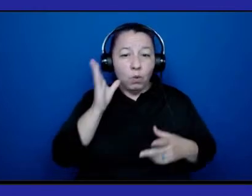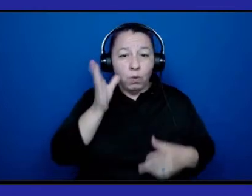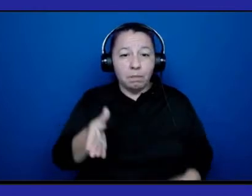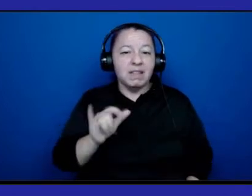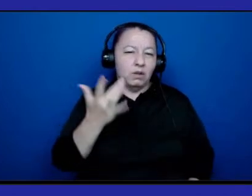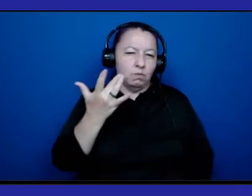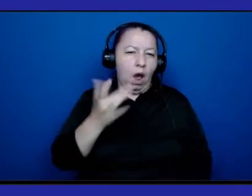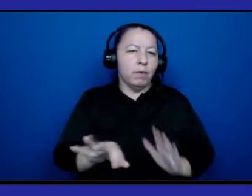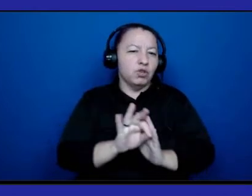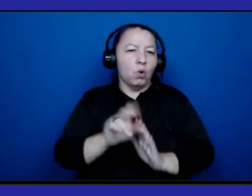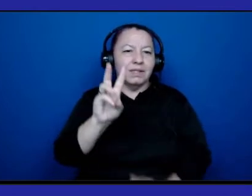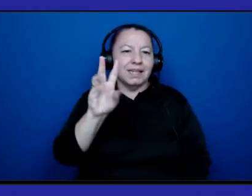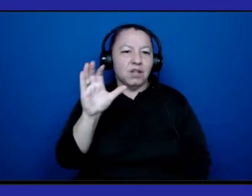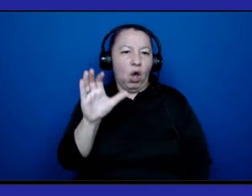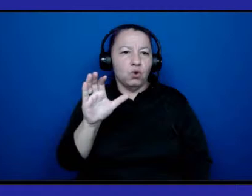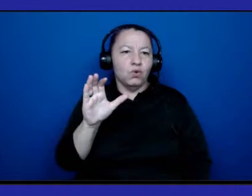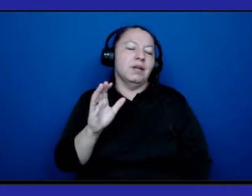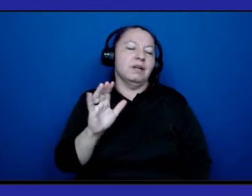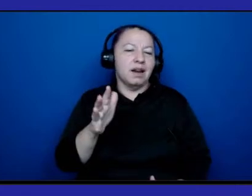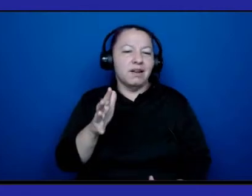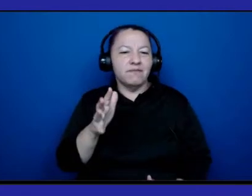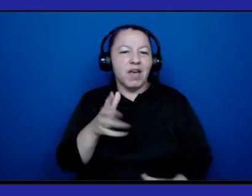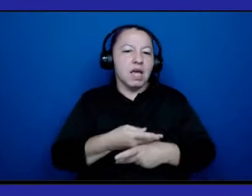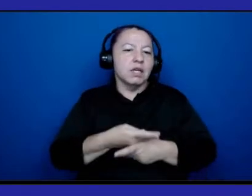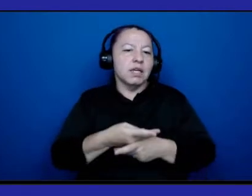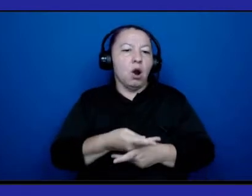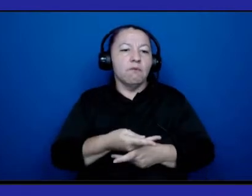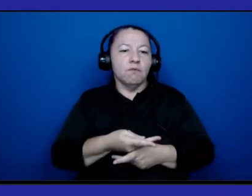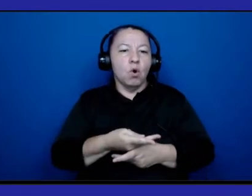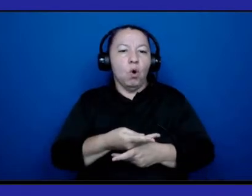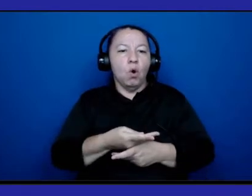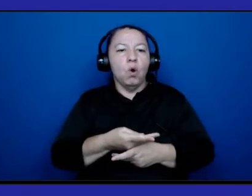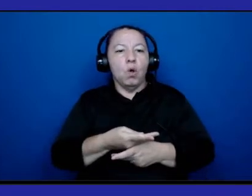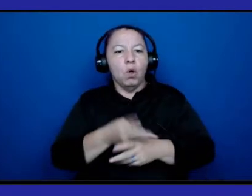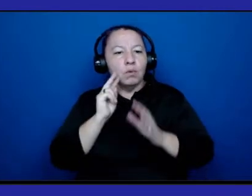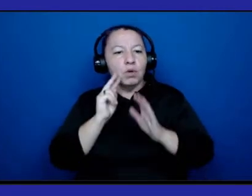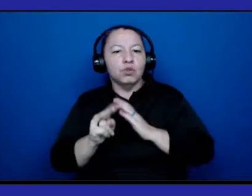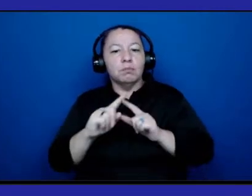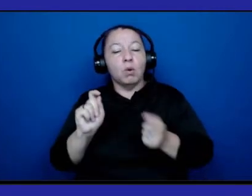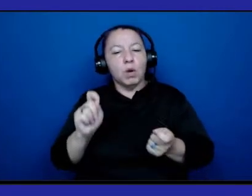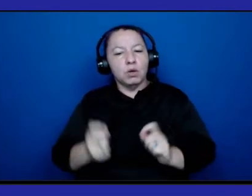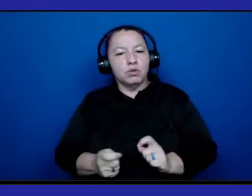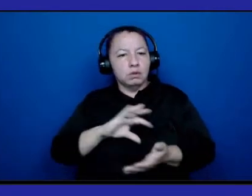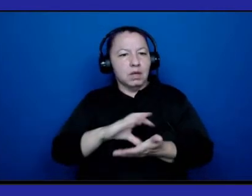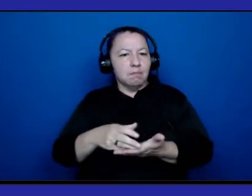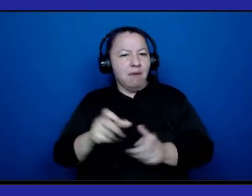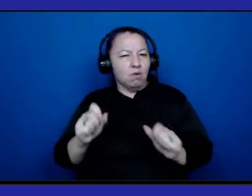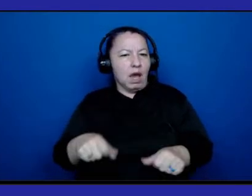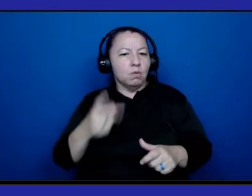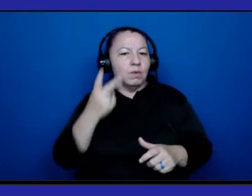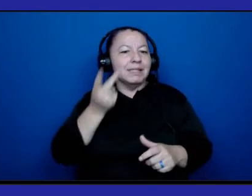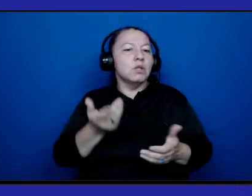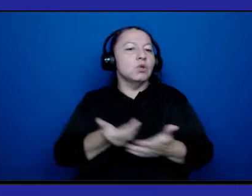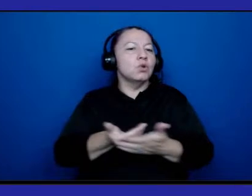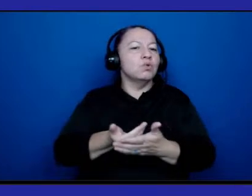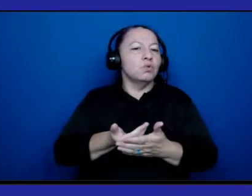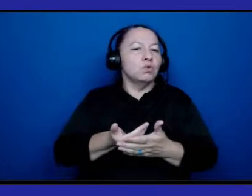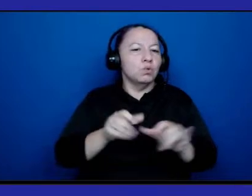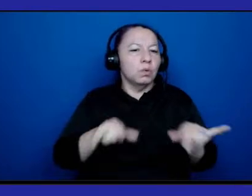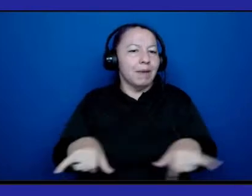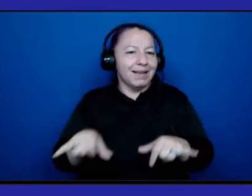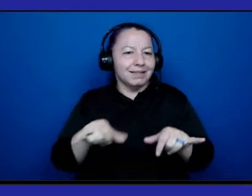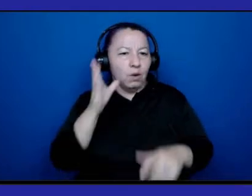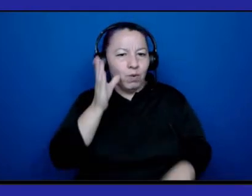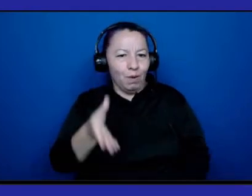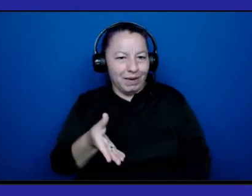be conservative. But we can adjust the number as we see what the new baseline is. And then